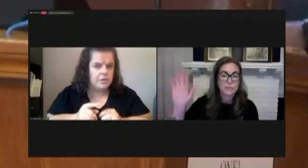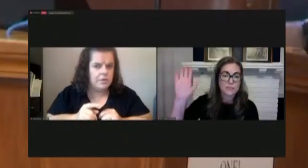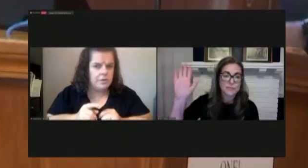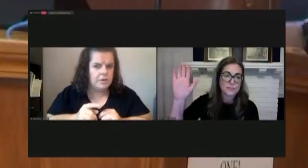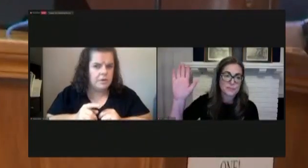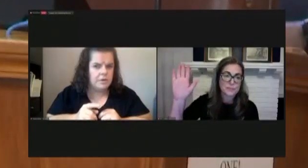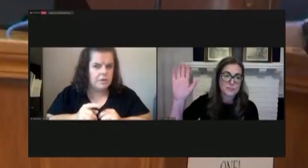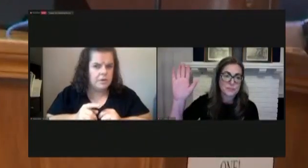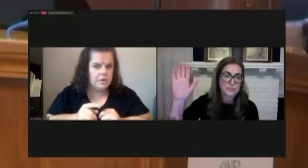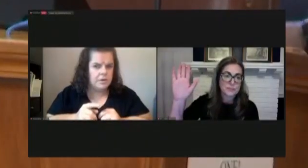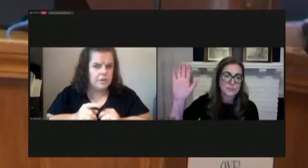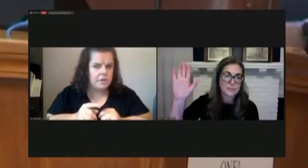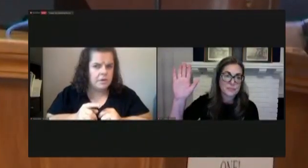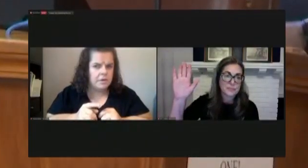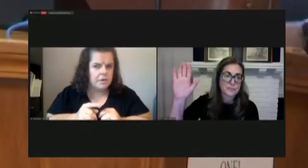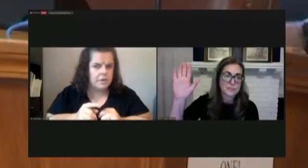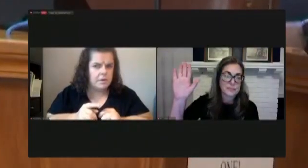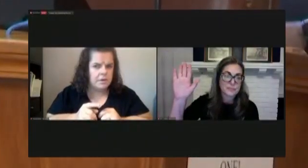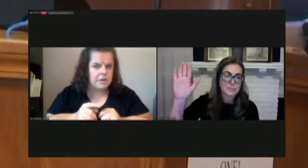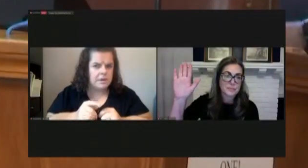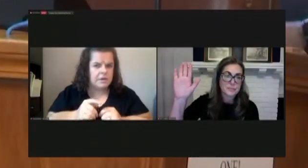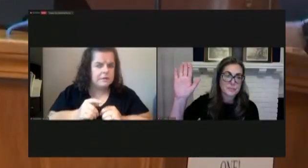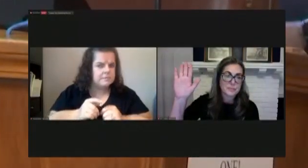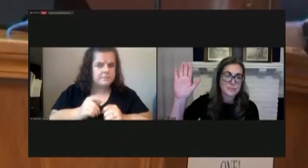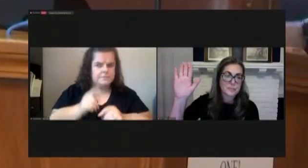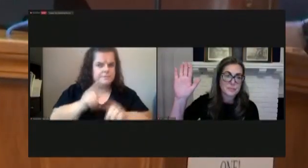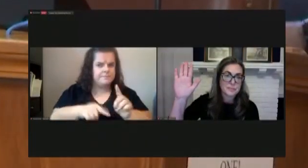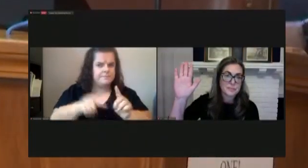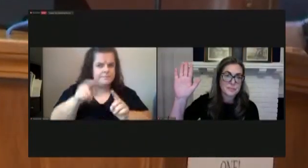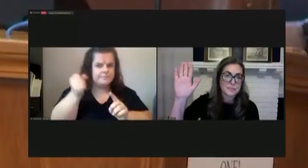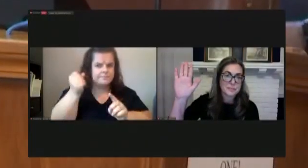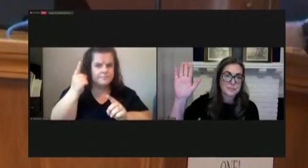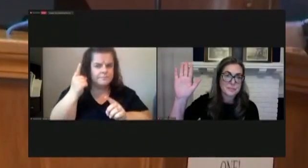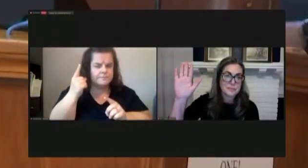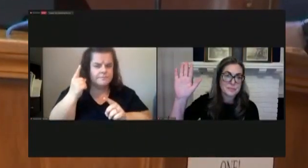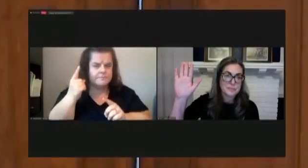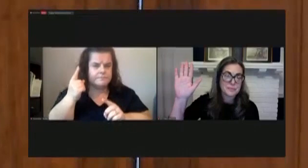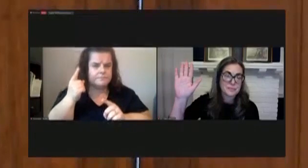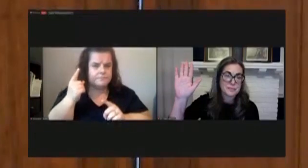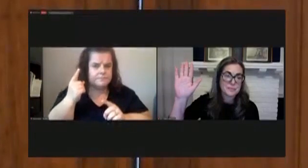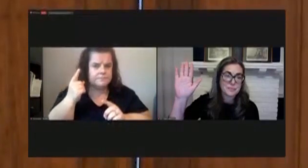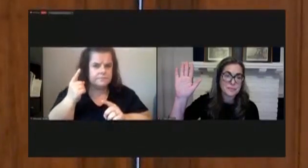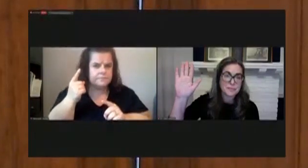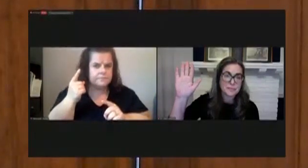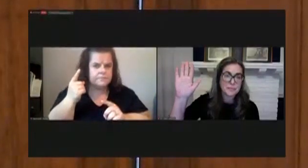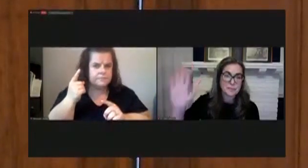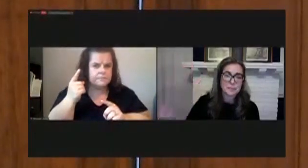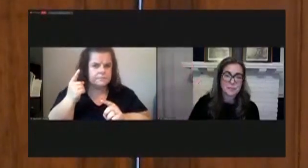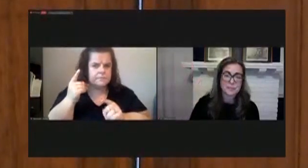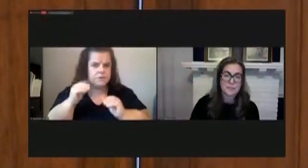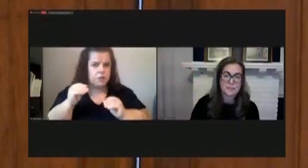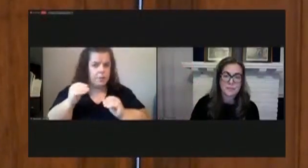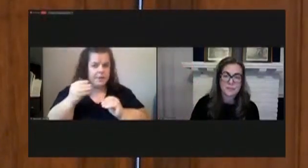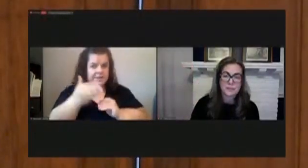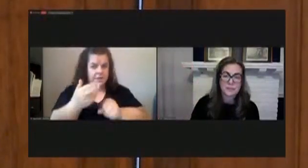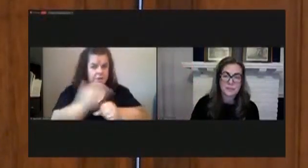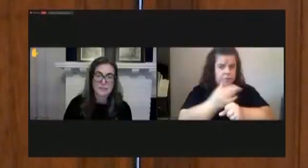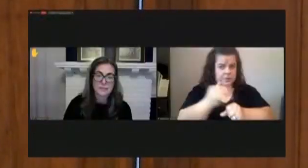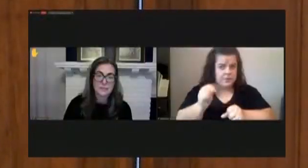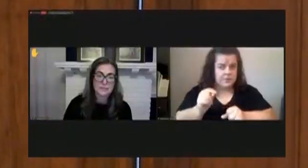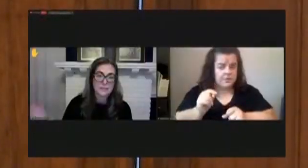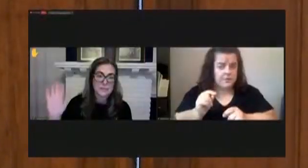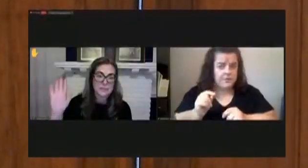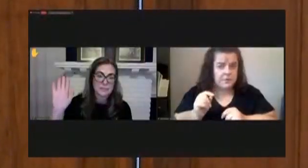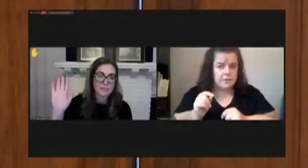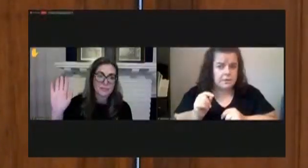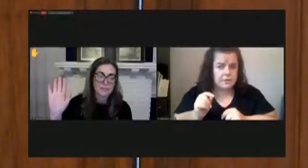disposition i'm just not sure where they are in that in that process nobody's occupying it at current time